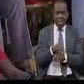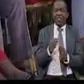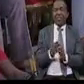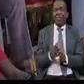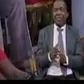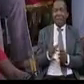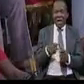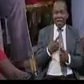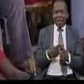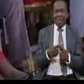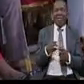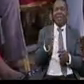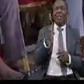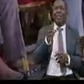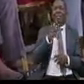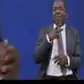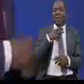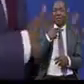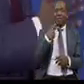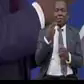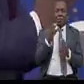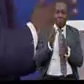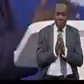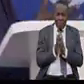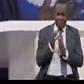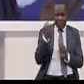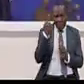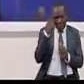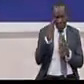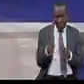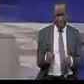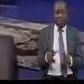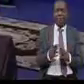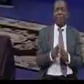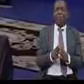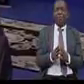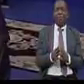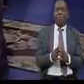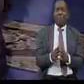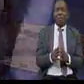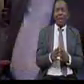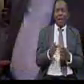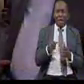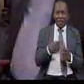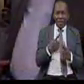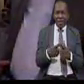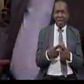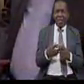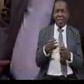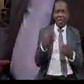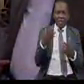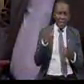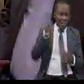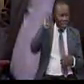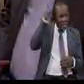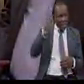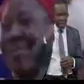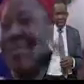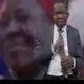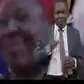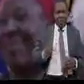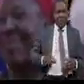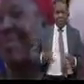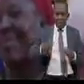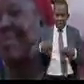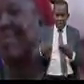problem is solved. Now he gave me apostolic ministry.